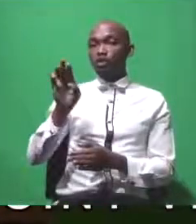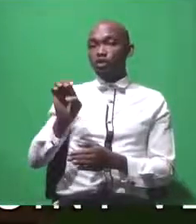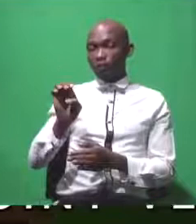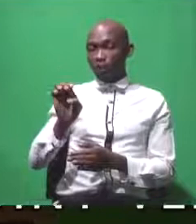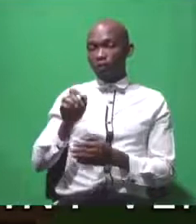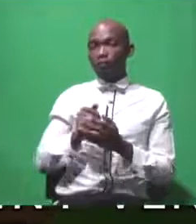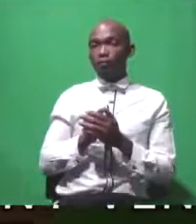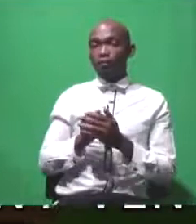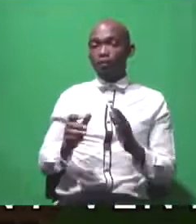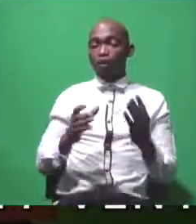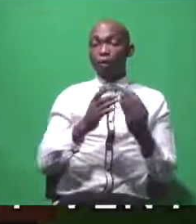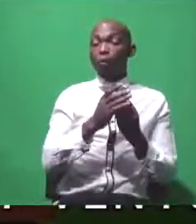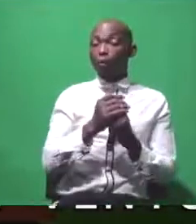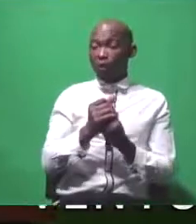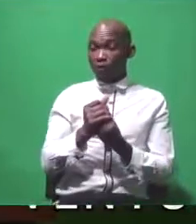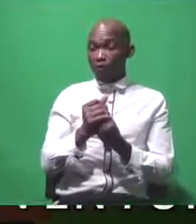with